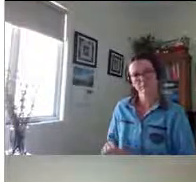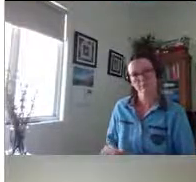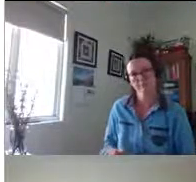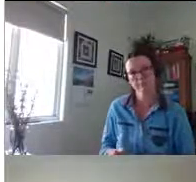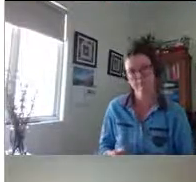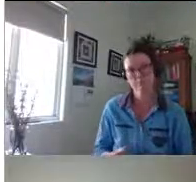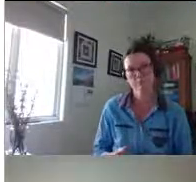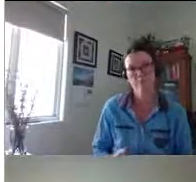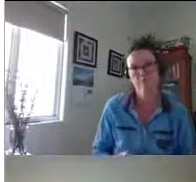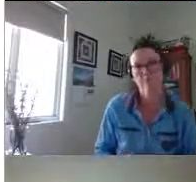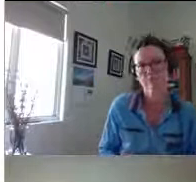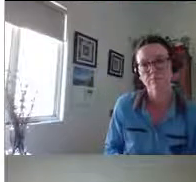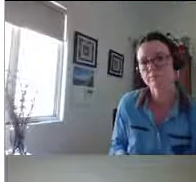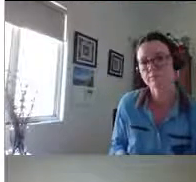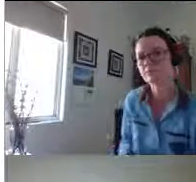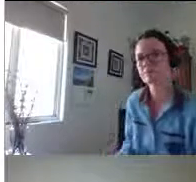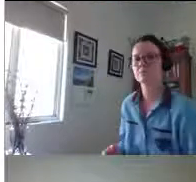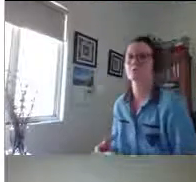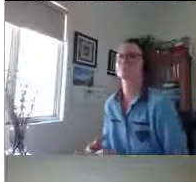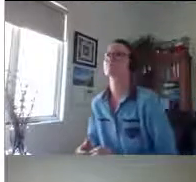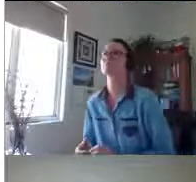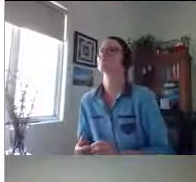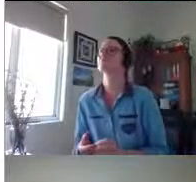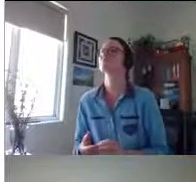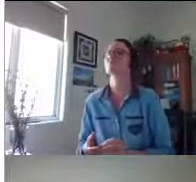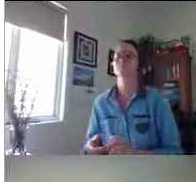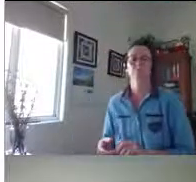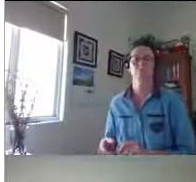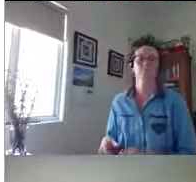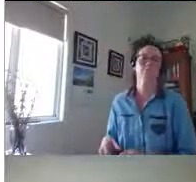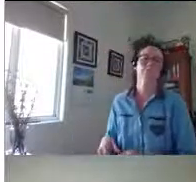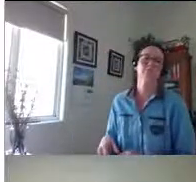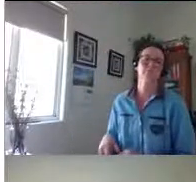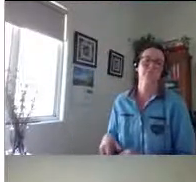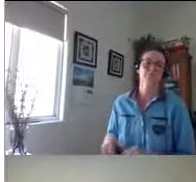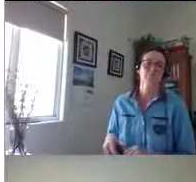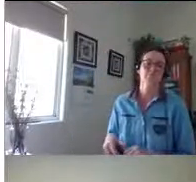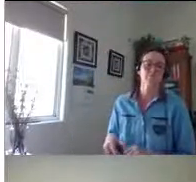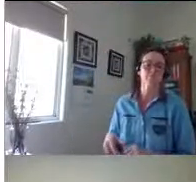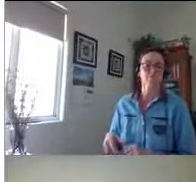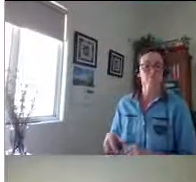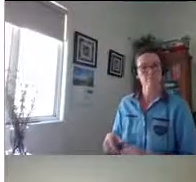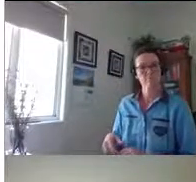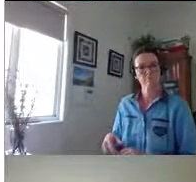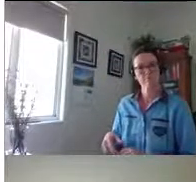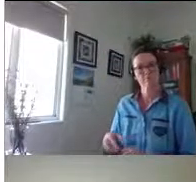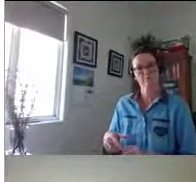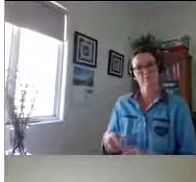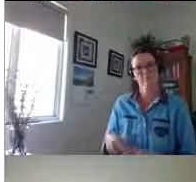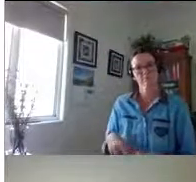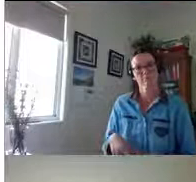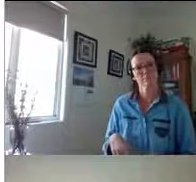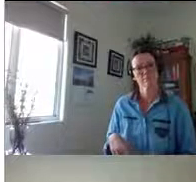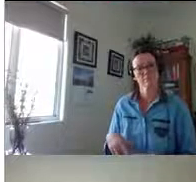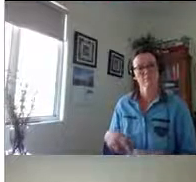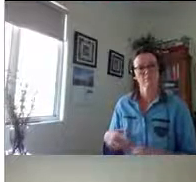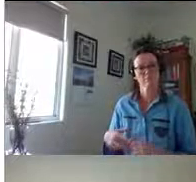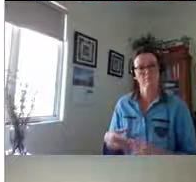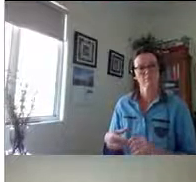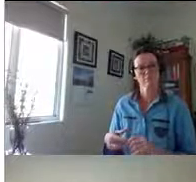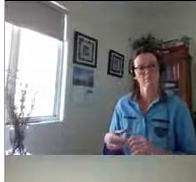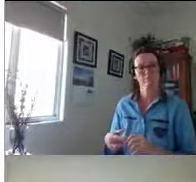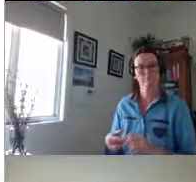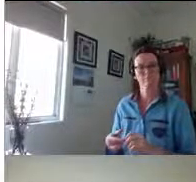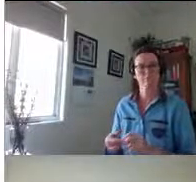all kind of located in the same region, there's a really good opportunity there for you to establish an energy system and an